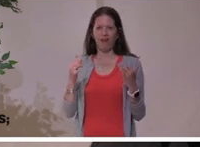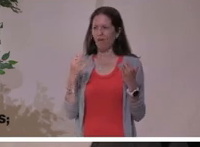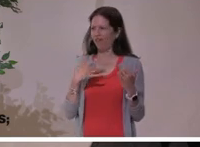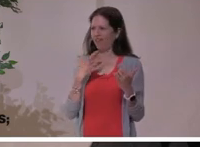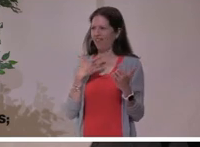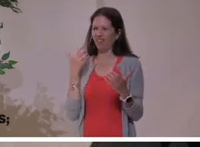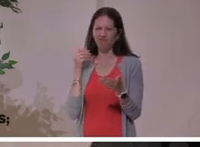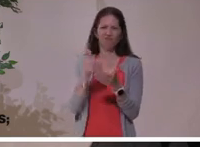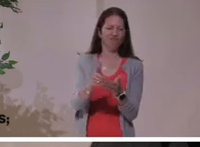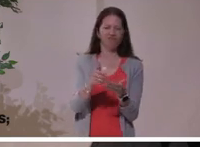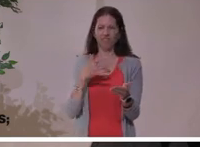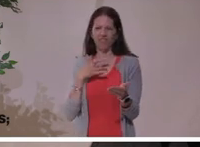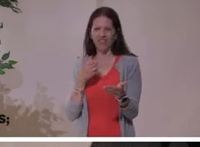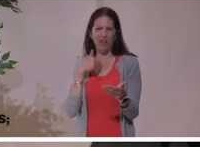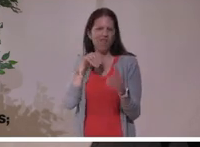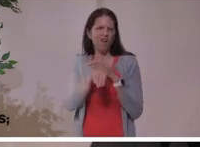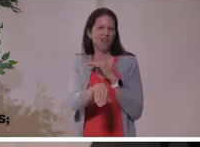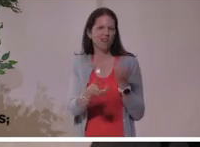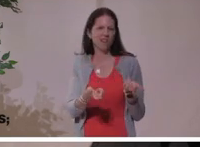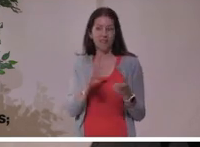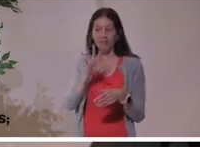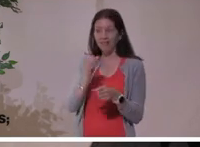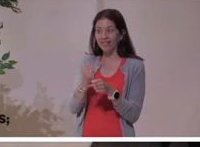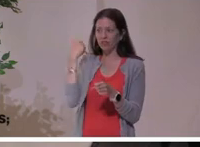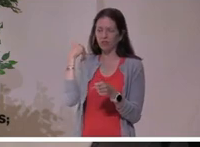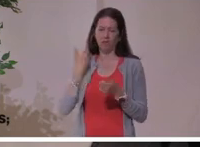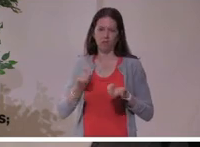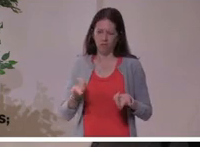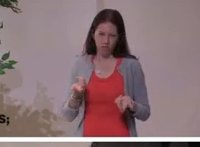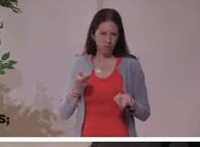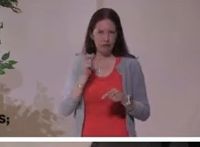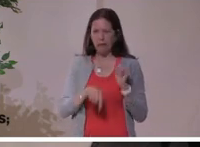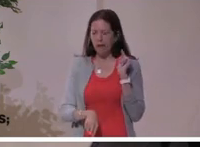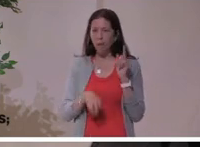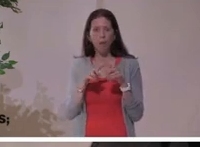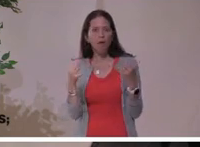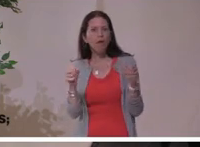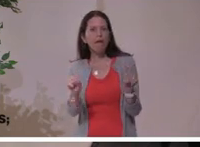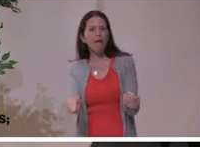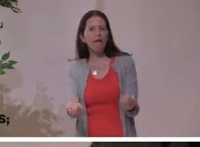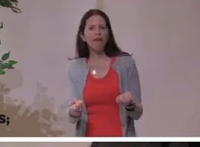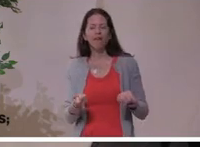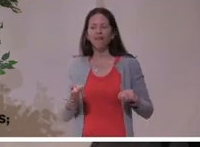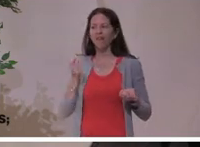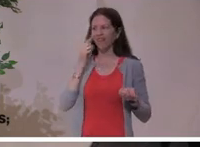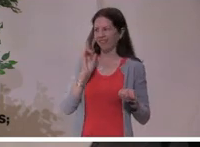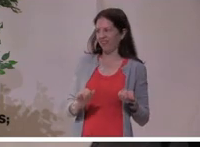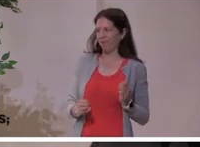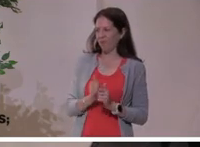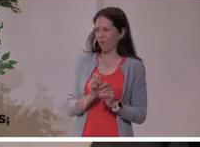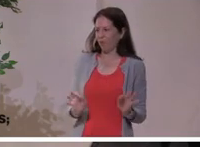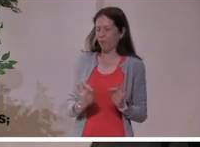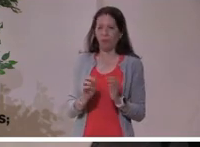who we wanted to have access to. And now we do, and it's really, I think, the most important and the most